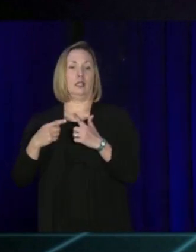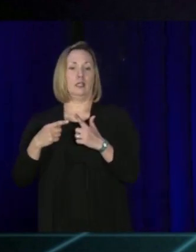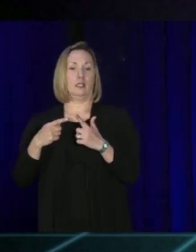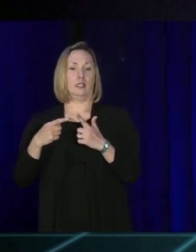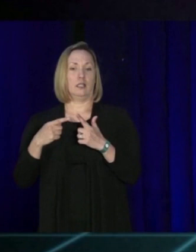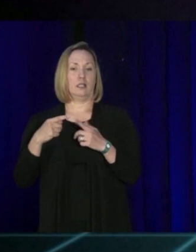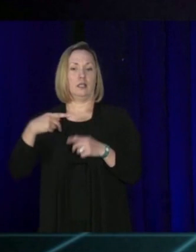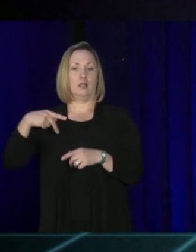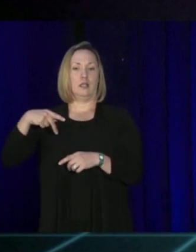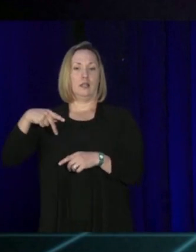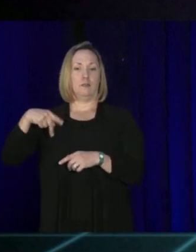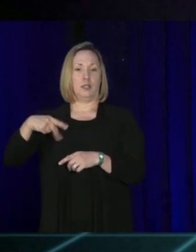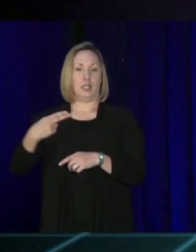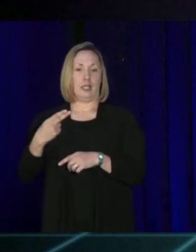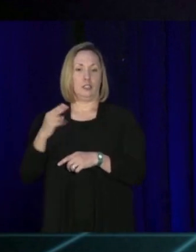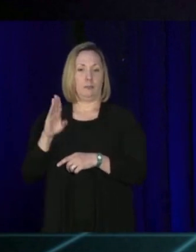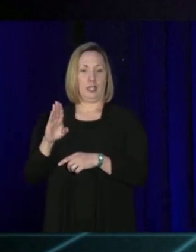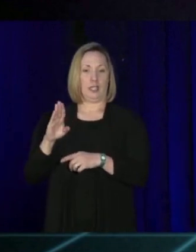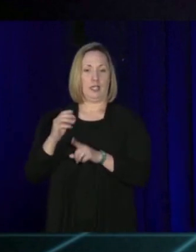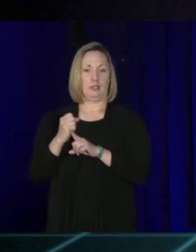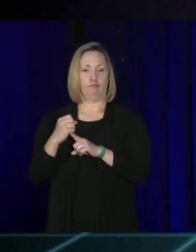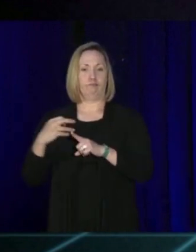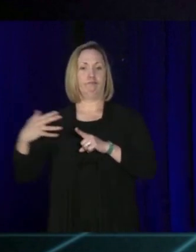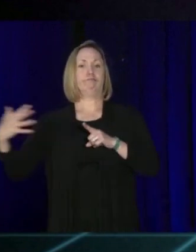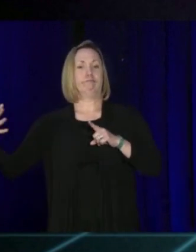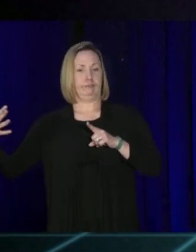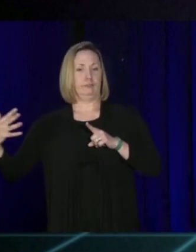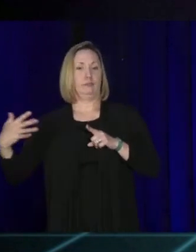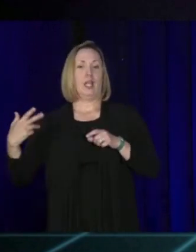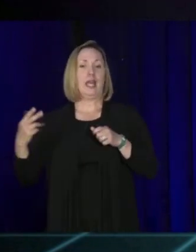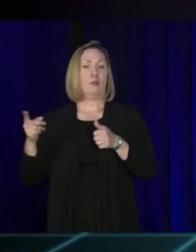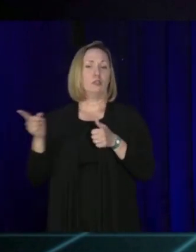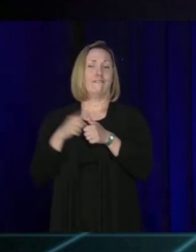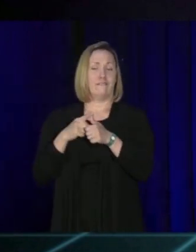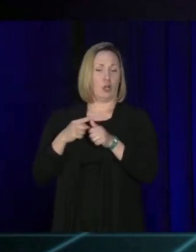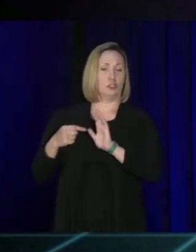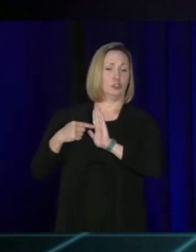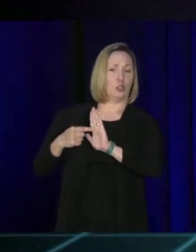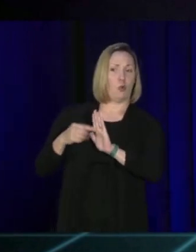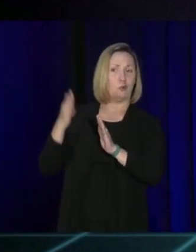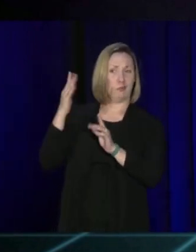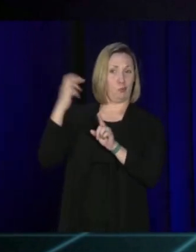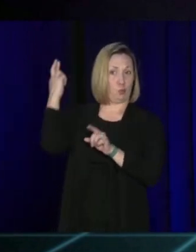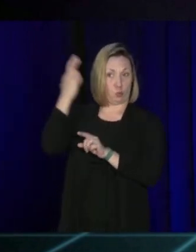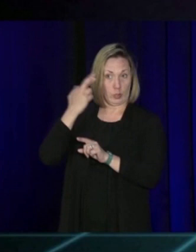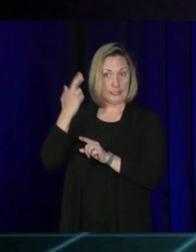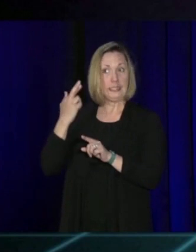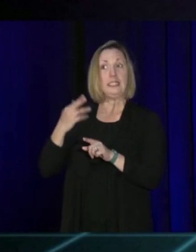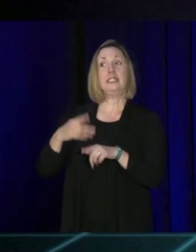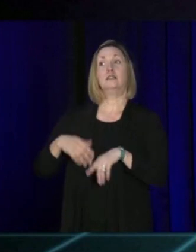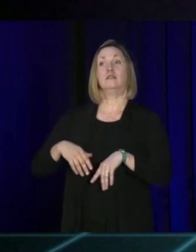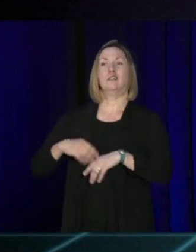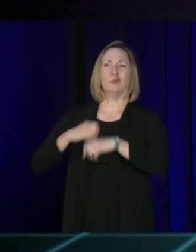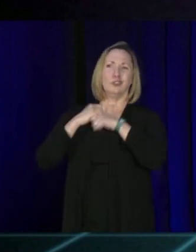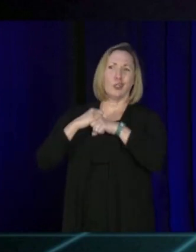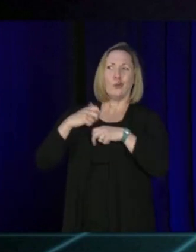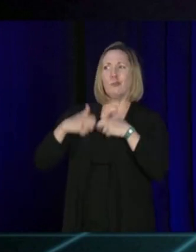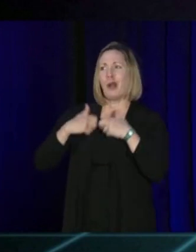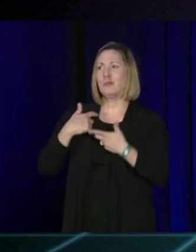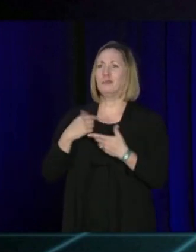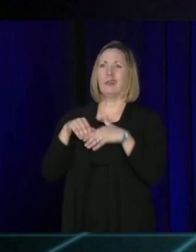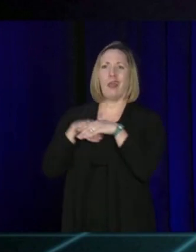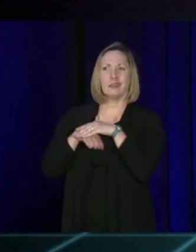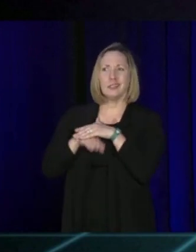inside PHP code. And it was first introduced to avoid security problems like XSS